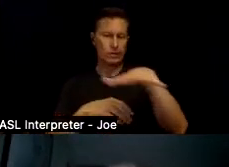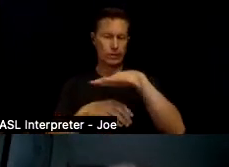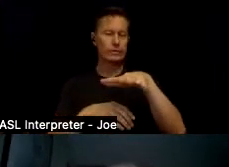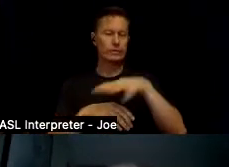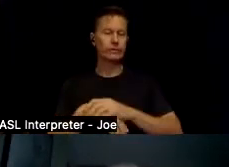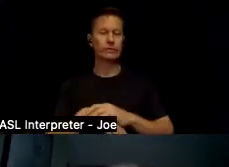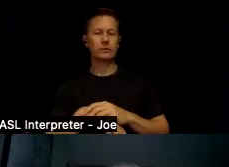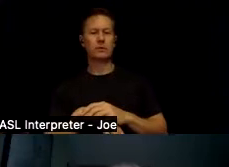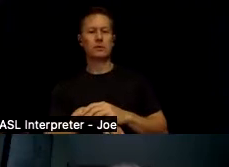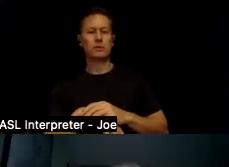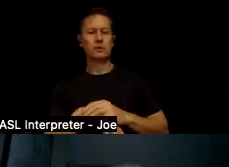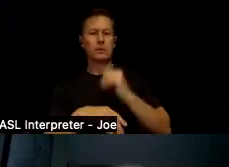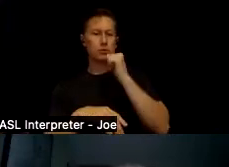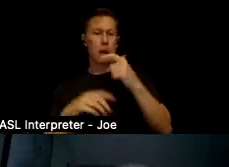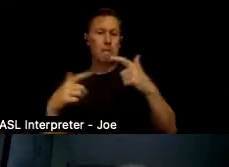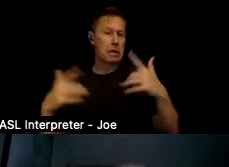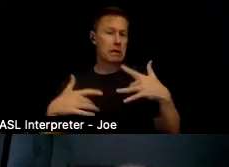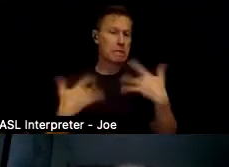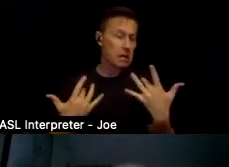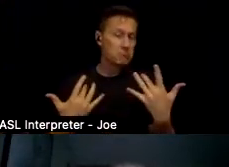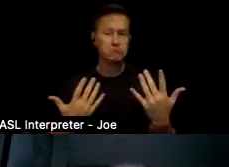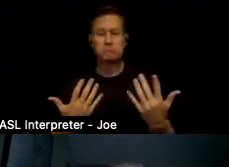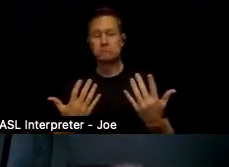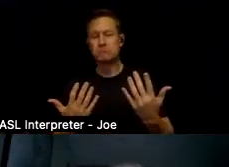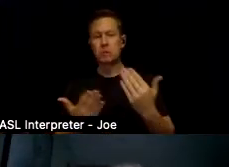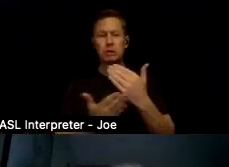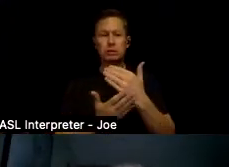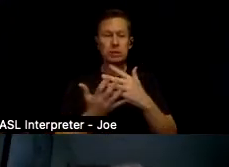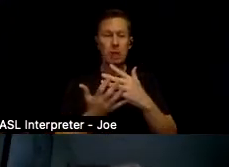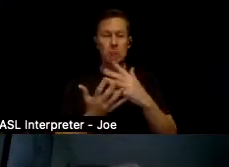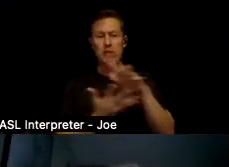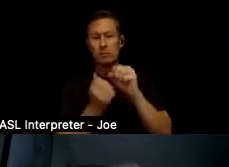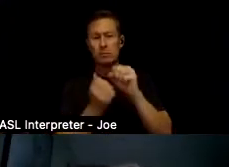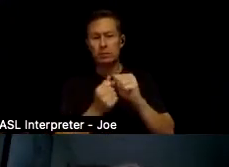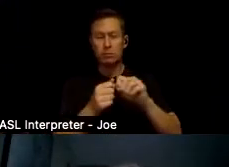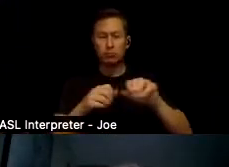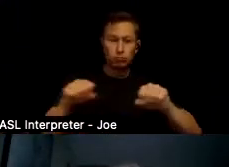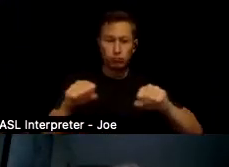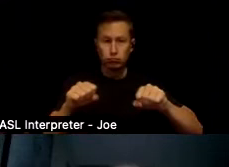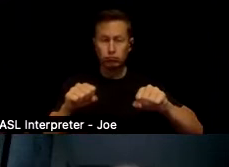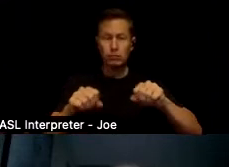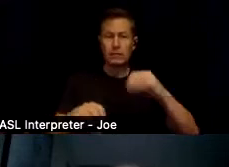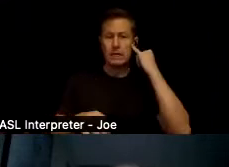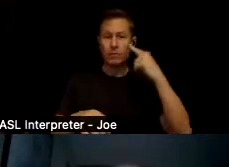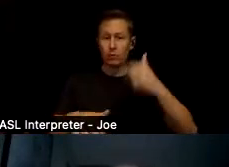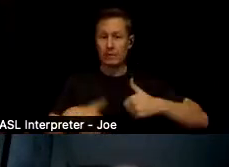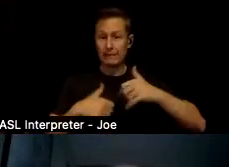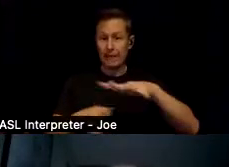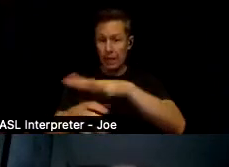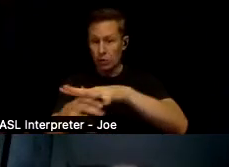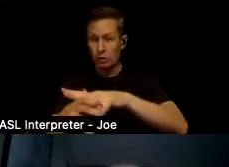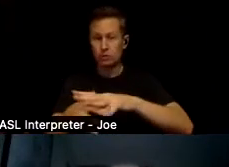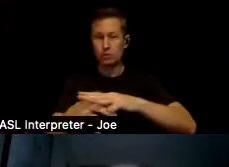It was not a huge event. It caused some damage if you were in the area. The shaking would have been quite strong. But